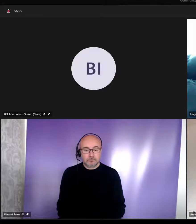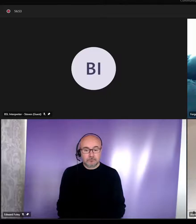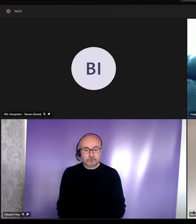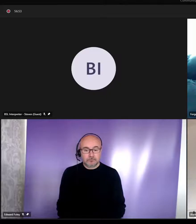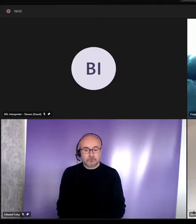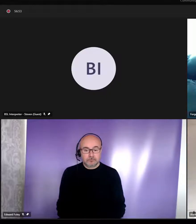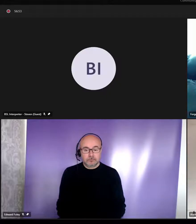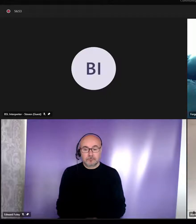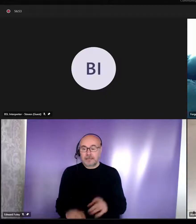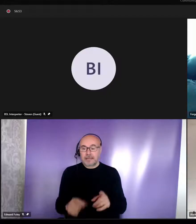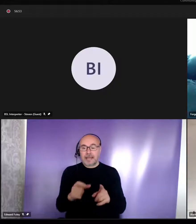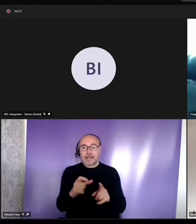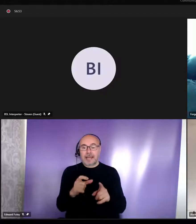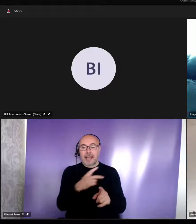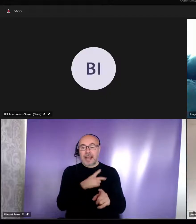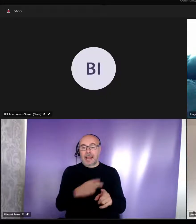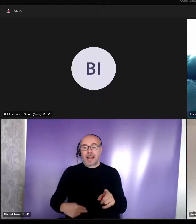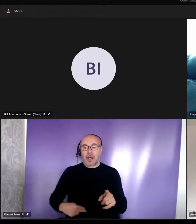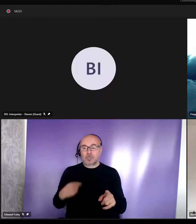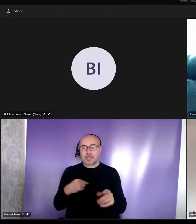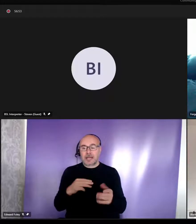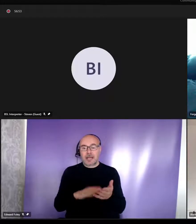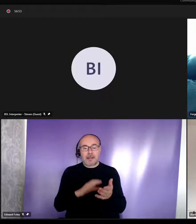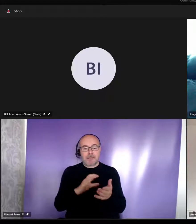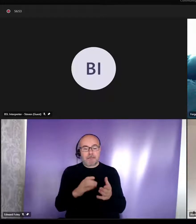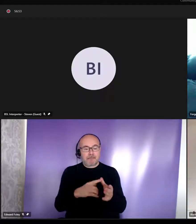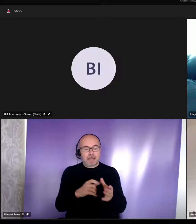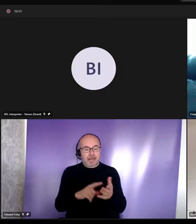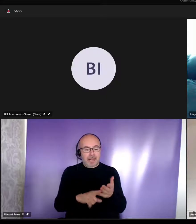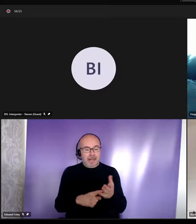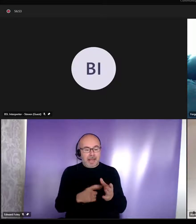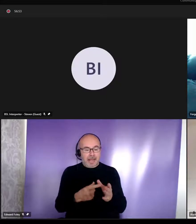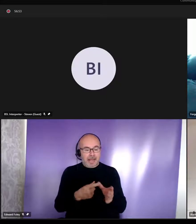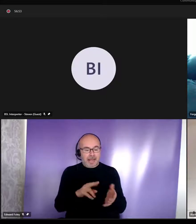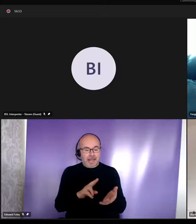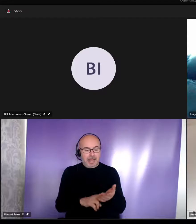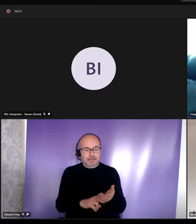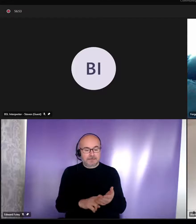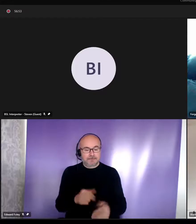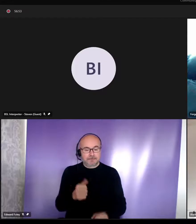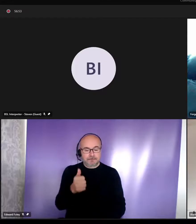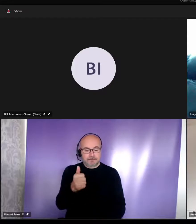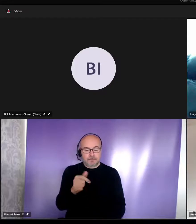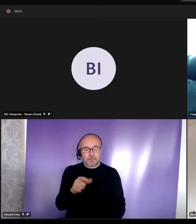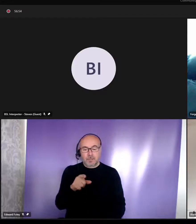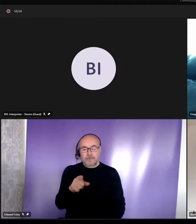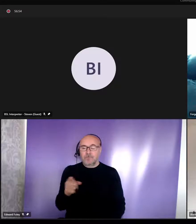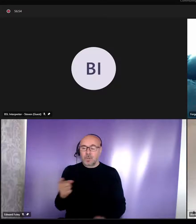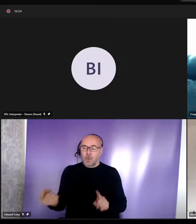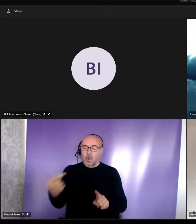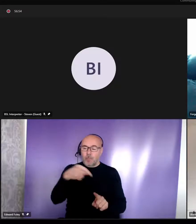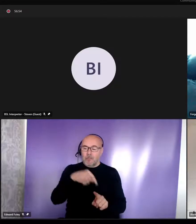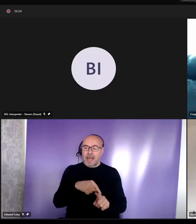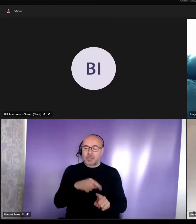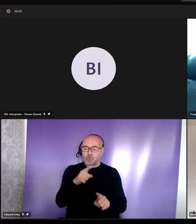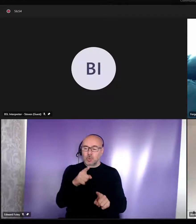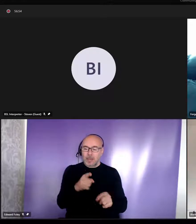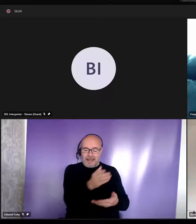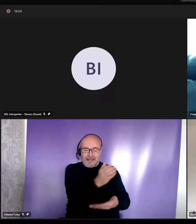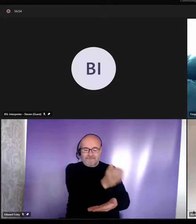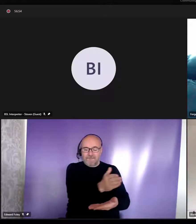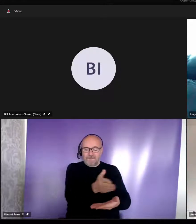Dave McLaughlin. Thanks, Chair. I was going back to the pool vehicles. The question I got about the pool vehicles